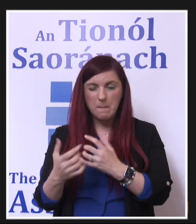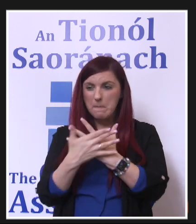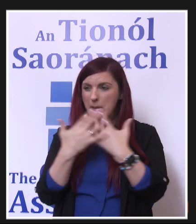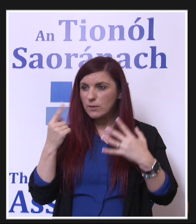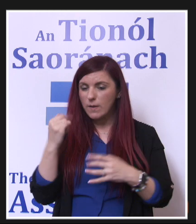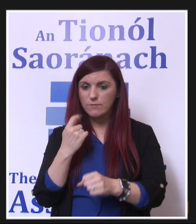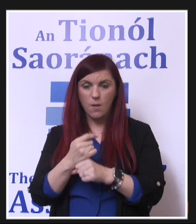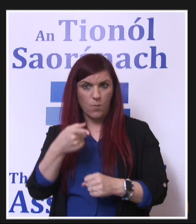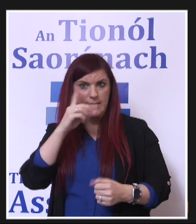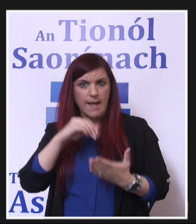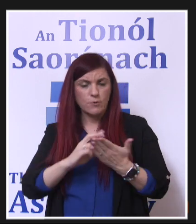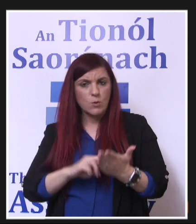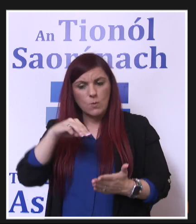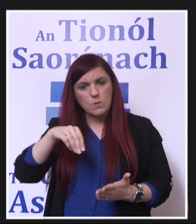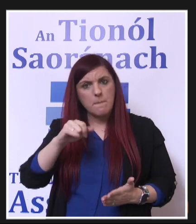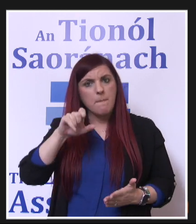martial law.